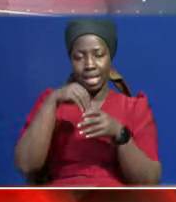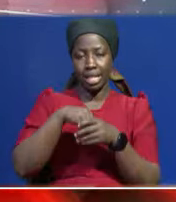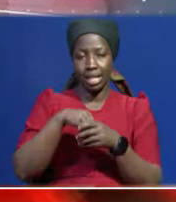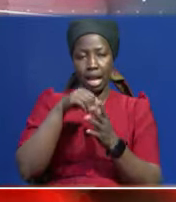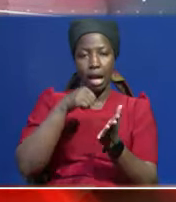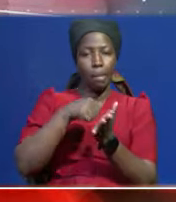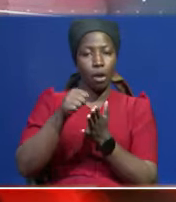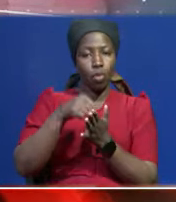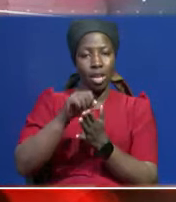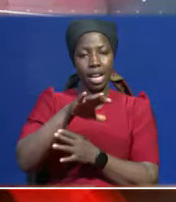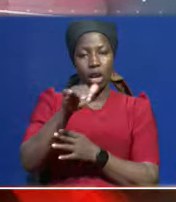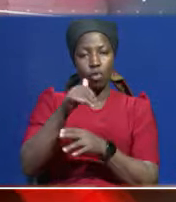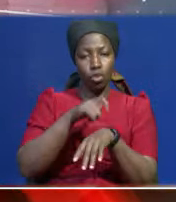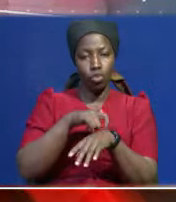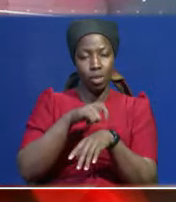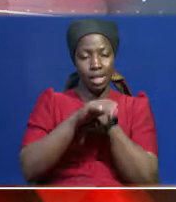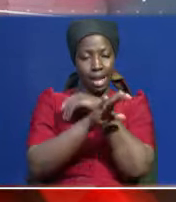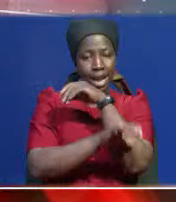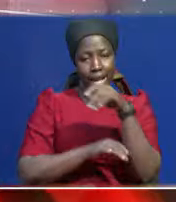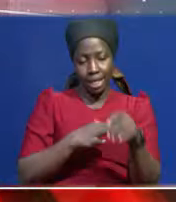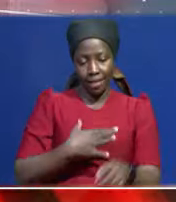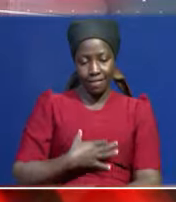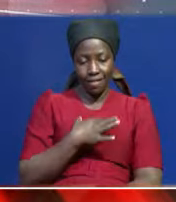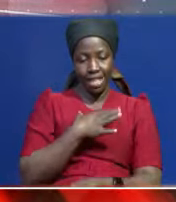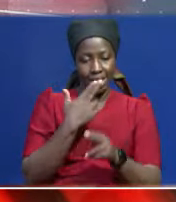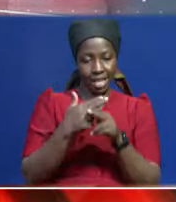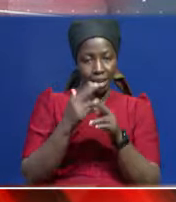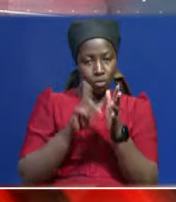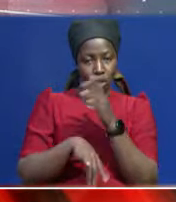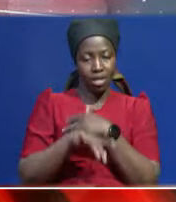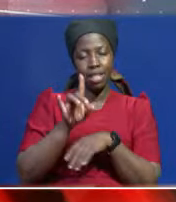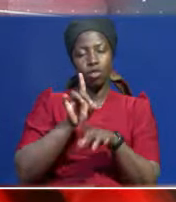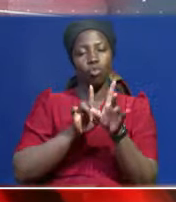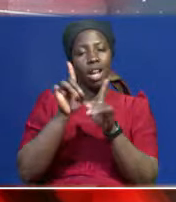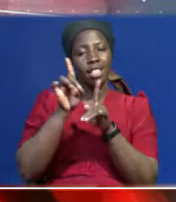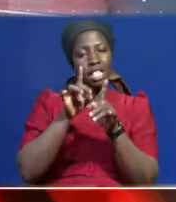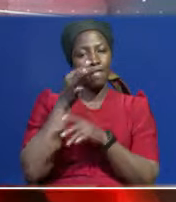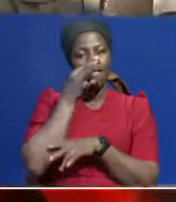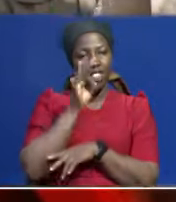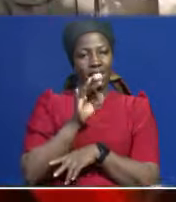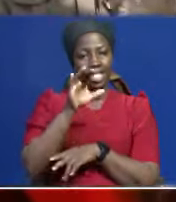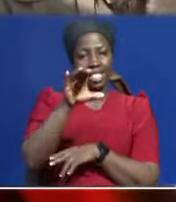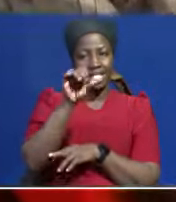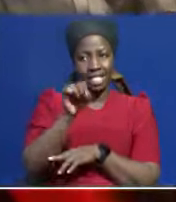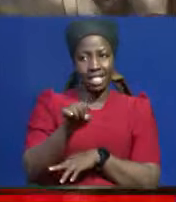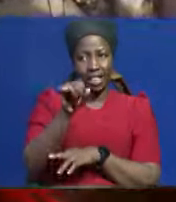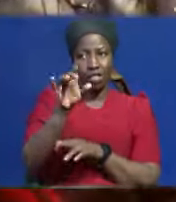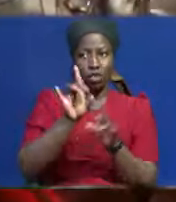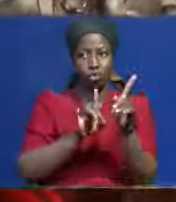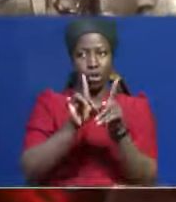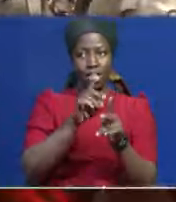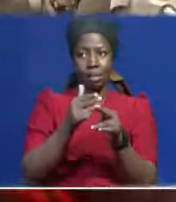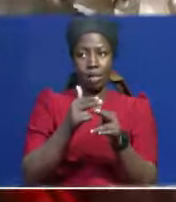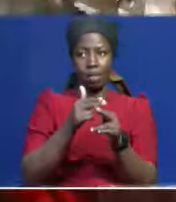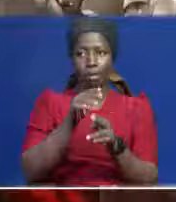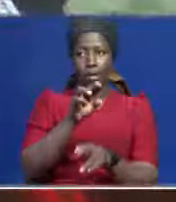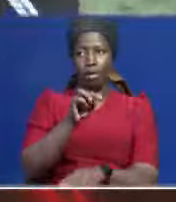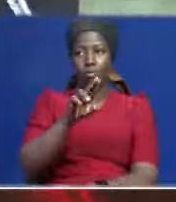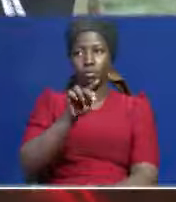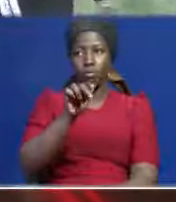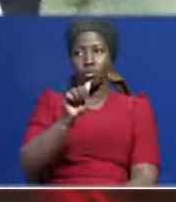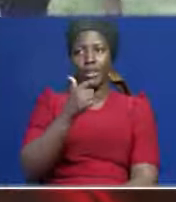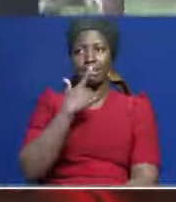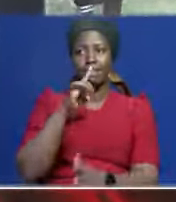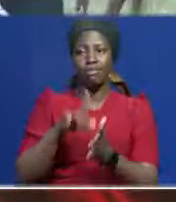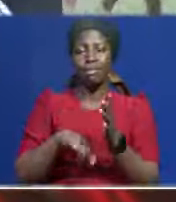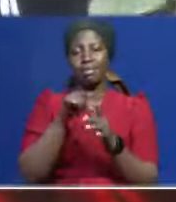Makueni County, during his countrywide tour dubbed Utalii Fresh, Cabinet Secretary for Tourism, Dr. Alfred Mutua, said this can be achieved